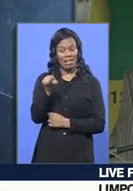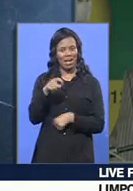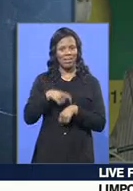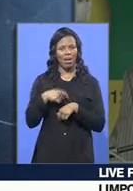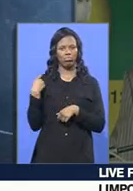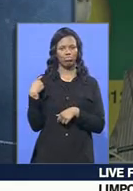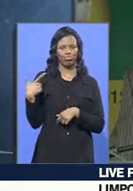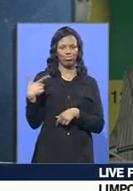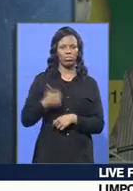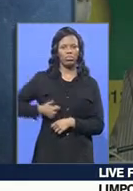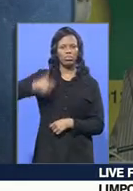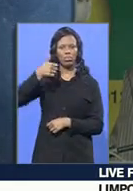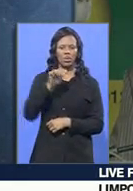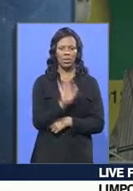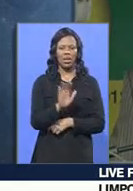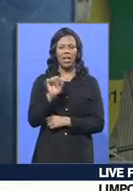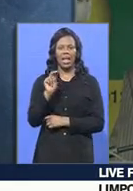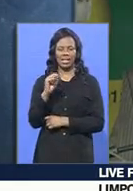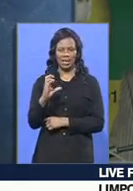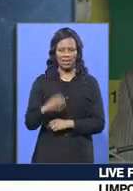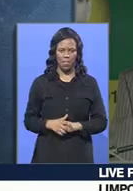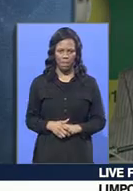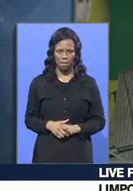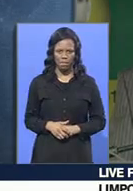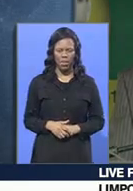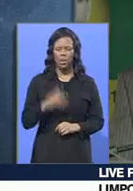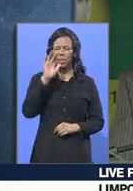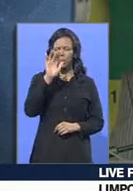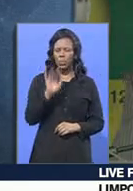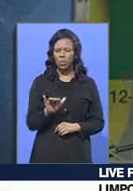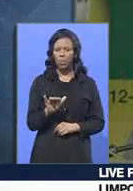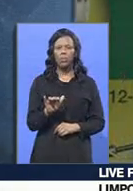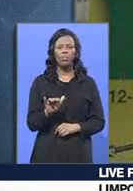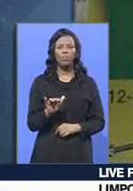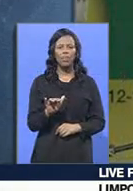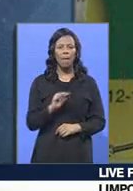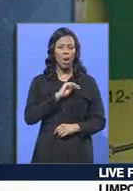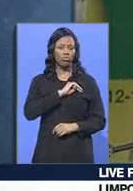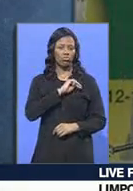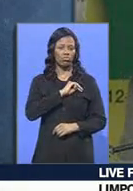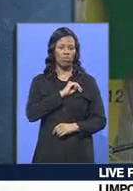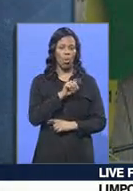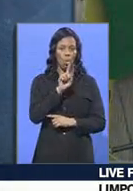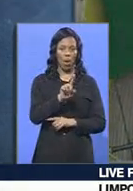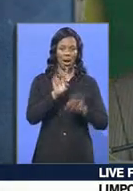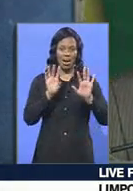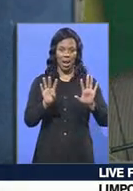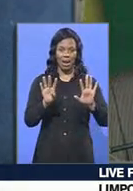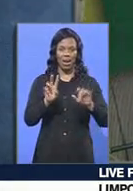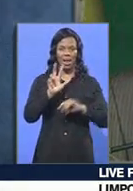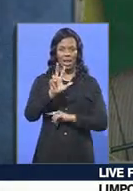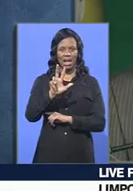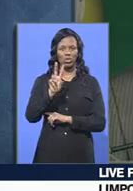In March 19 1982,